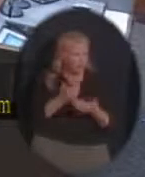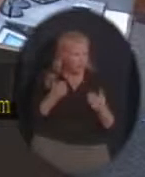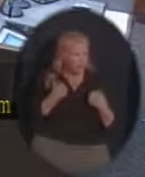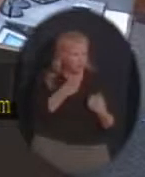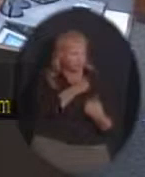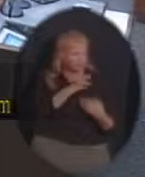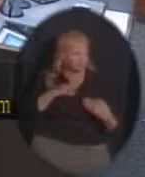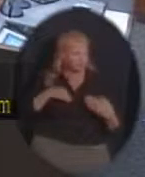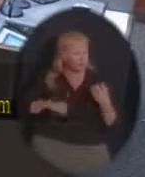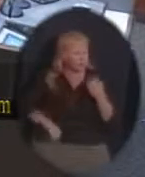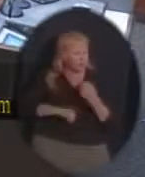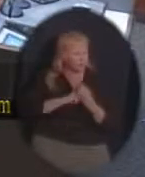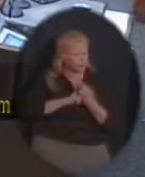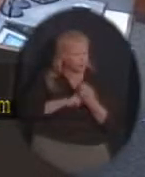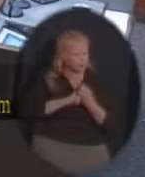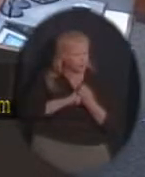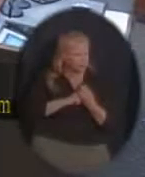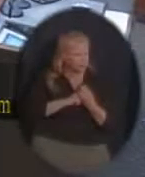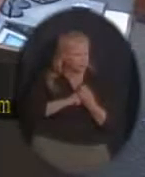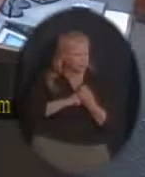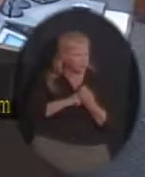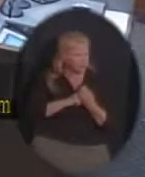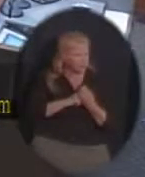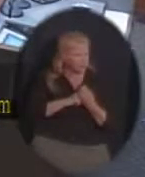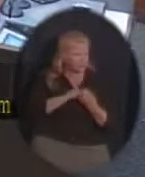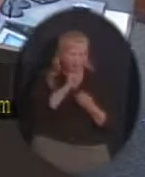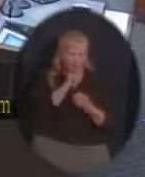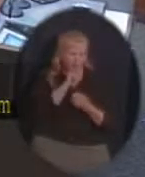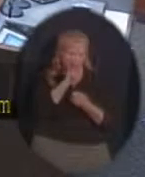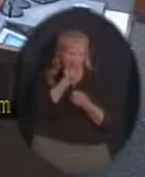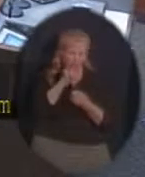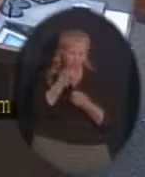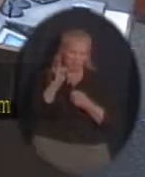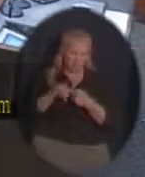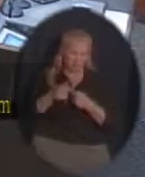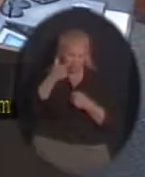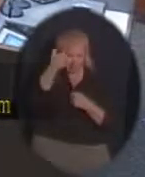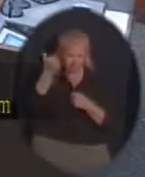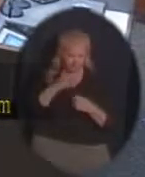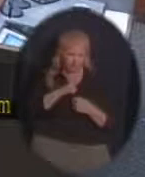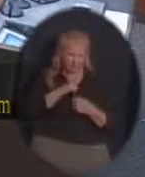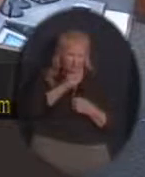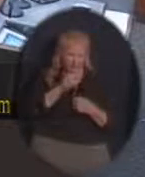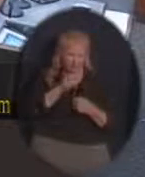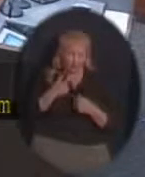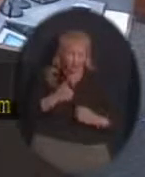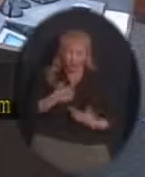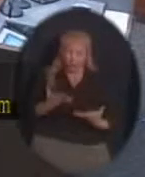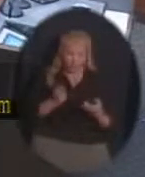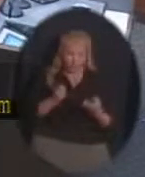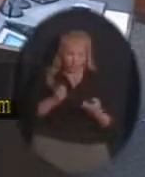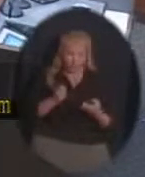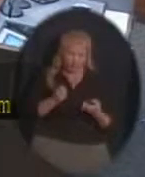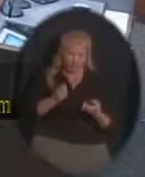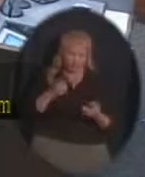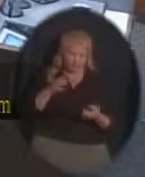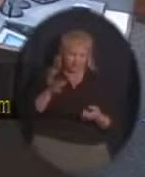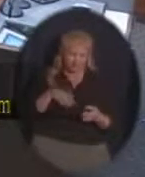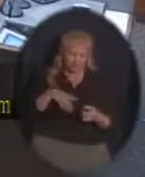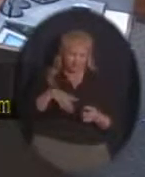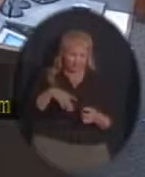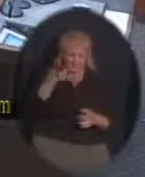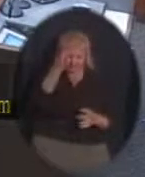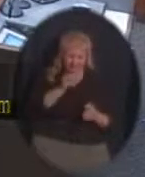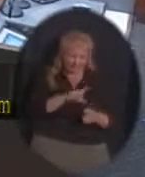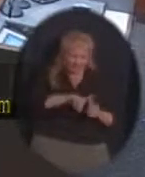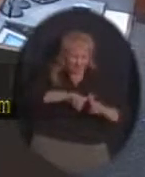not going to go that far because I'd like them to reconsider the schools. Okay. I'd just like to say 8 selected elementary schools, 2 each in